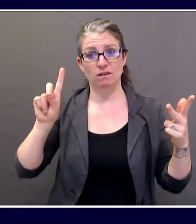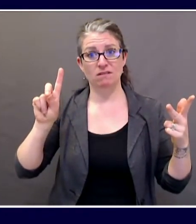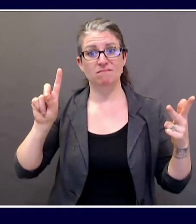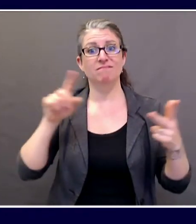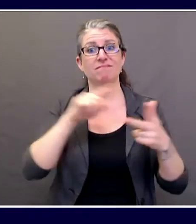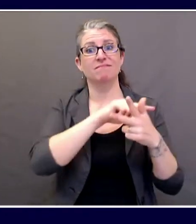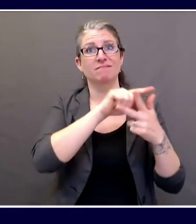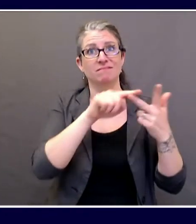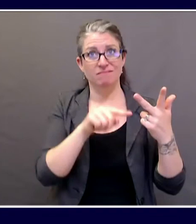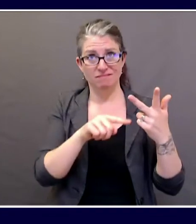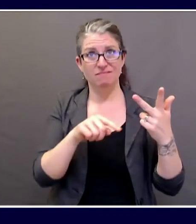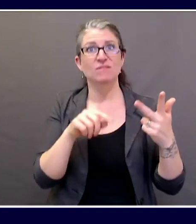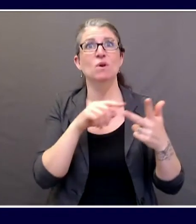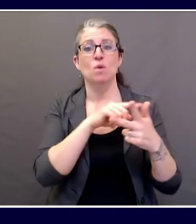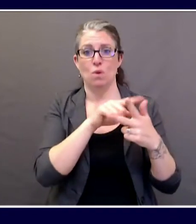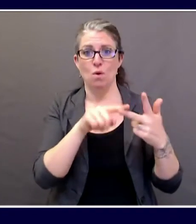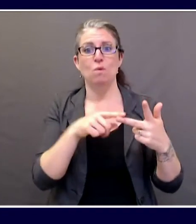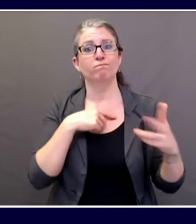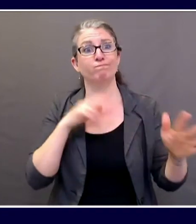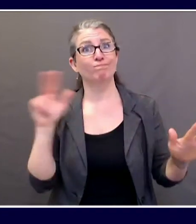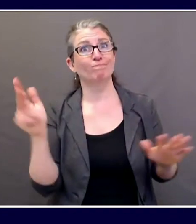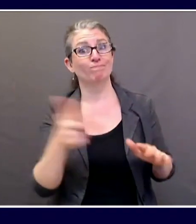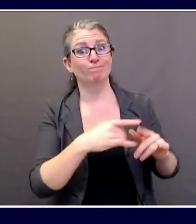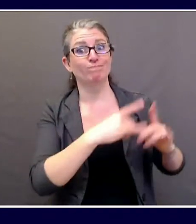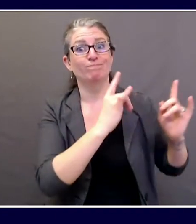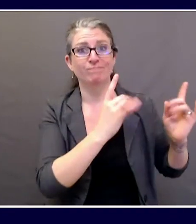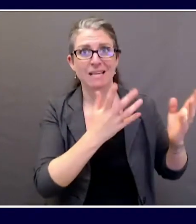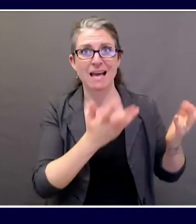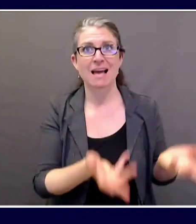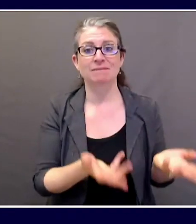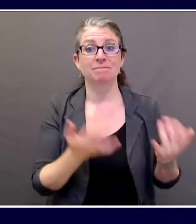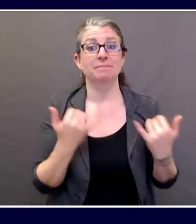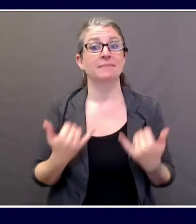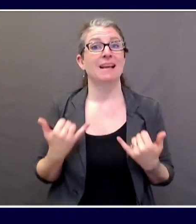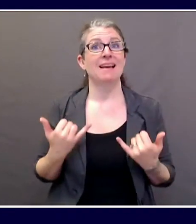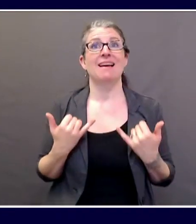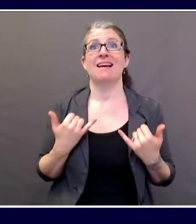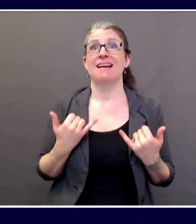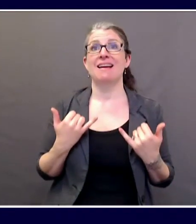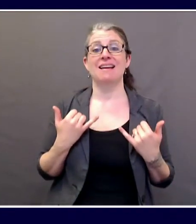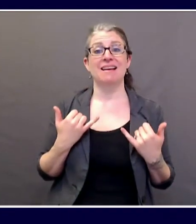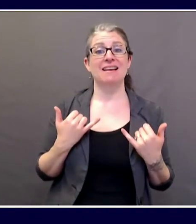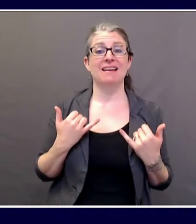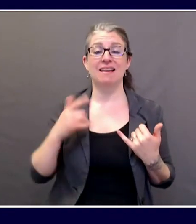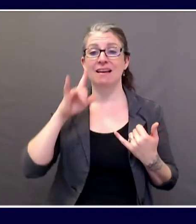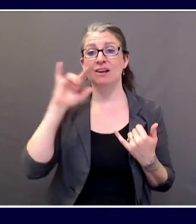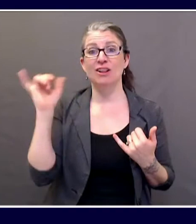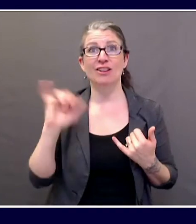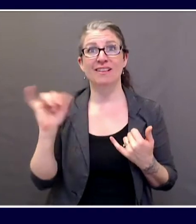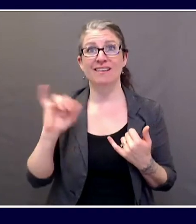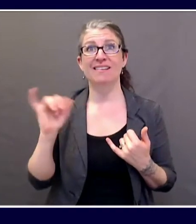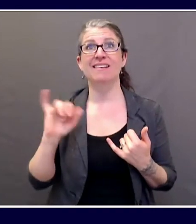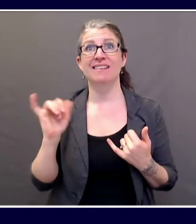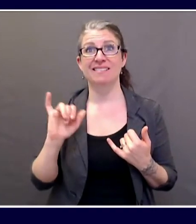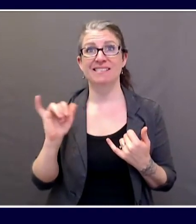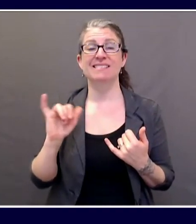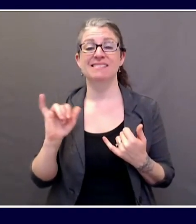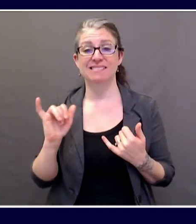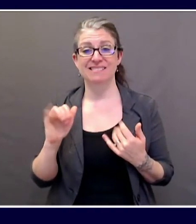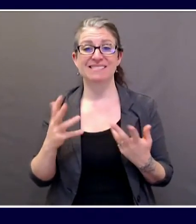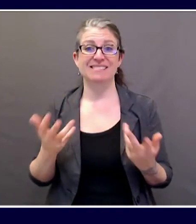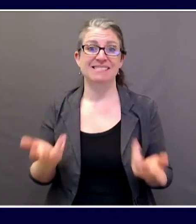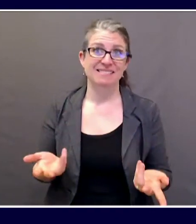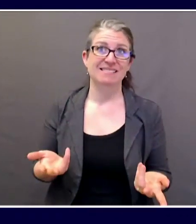week that we are currently in, given the possibility that there might be a decline in J&J, we made sure we